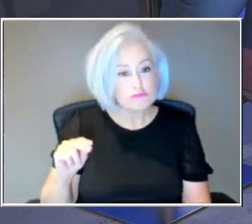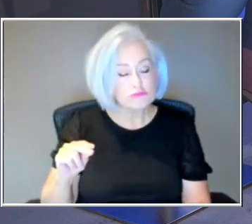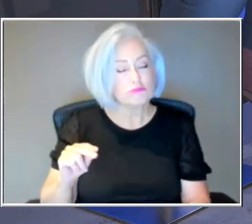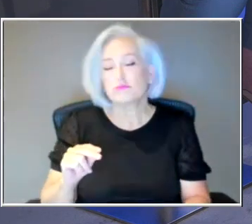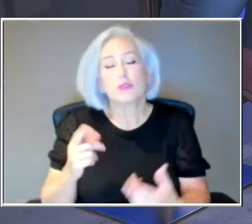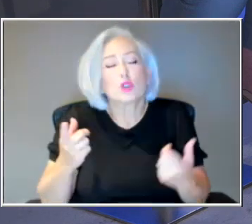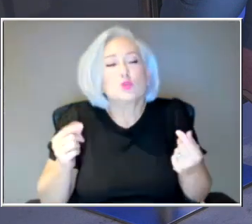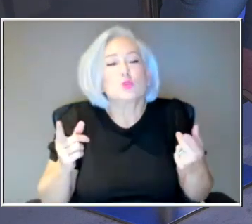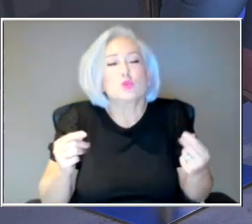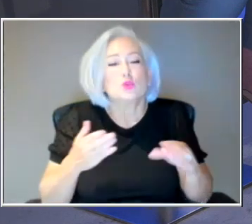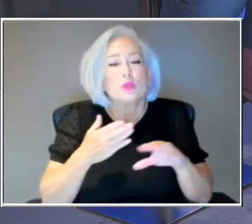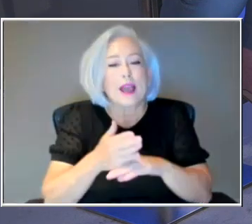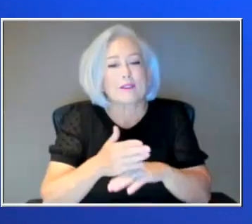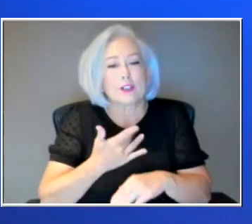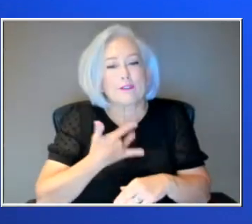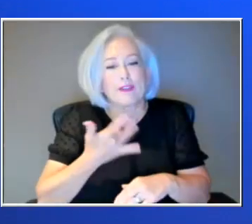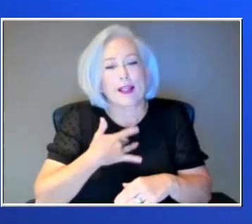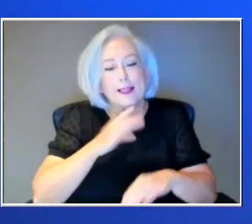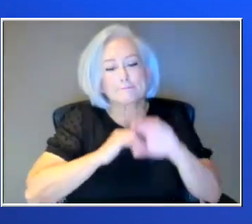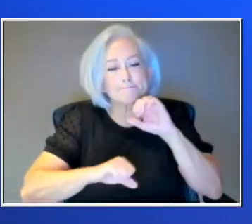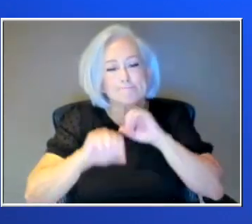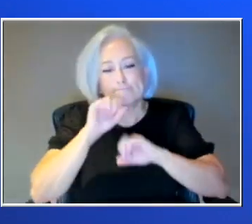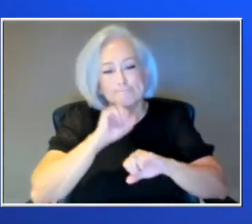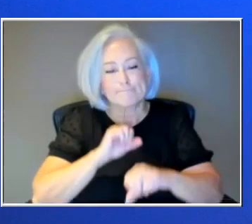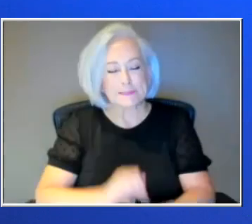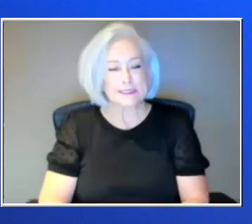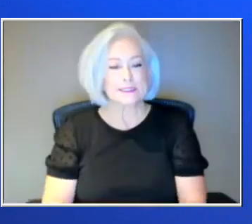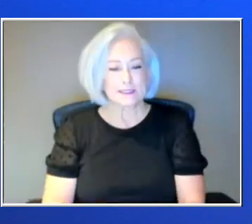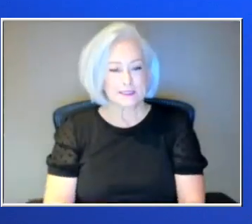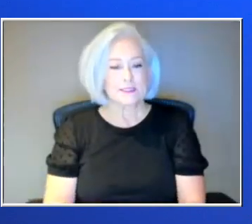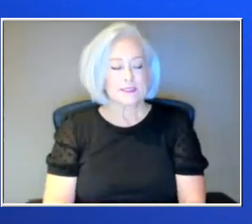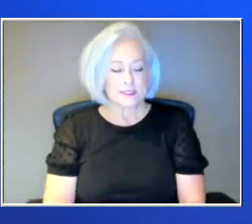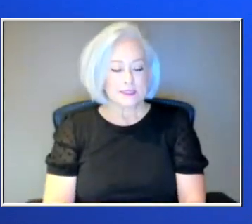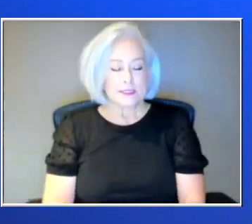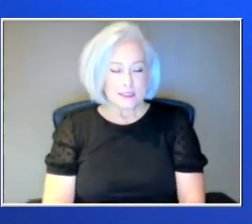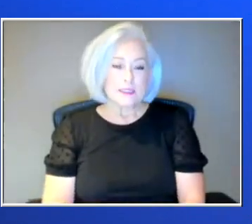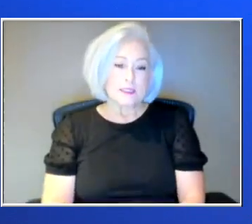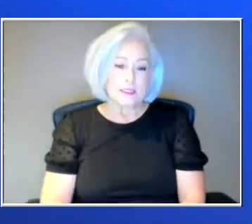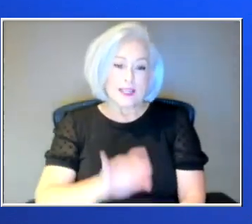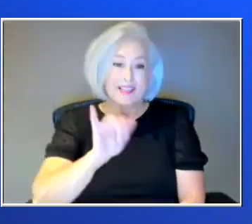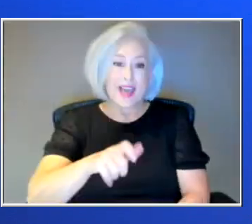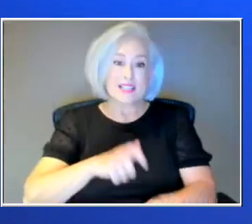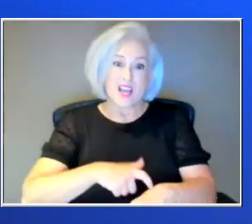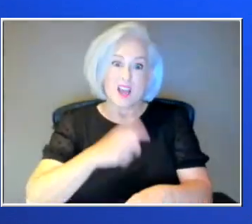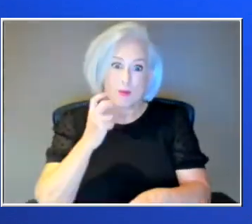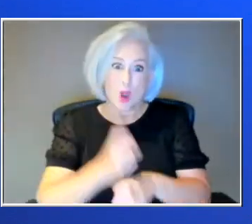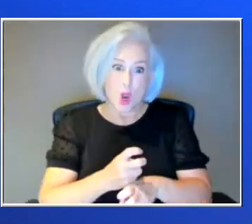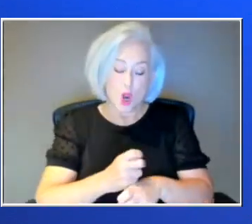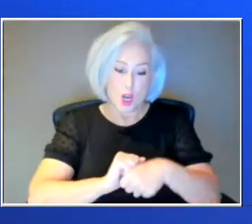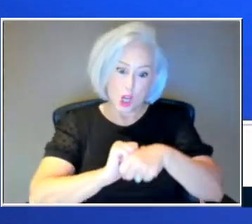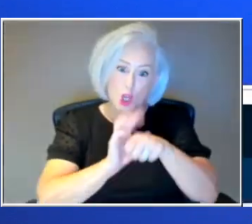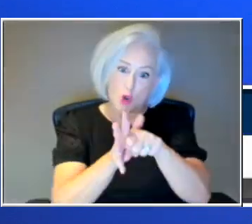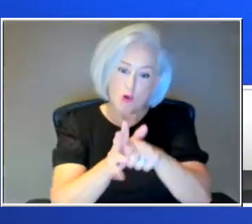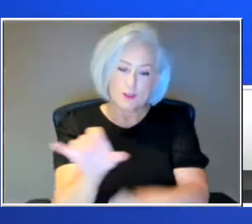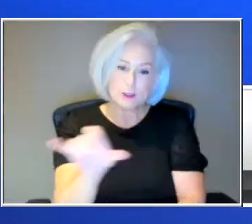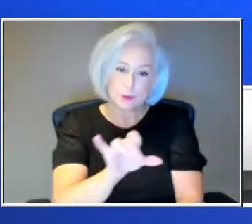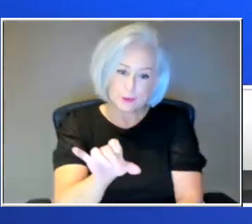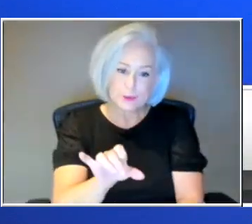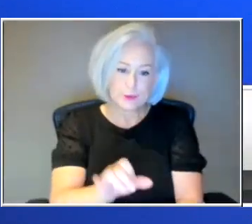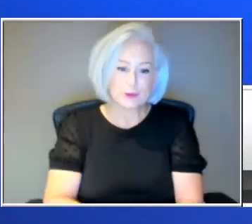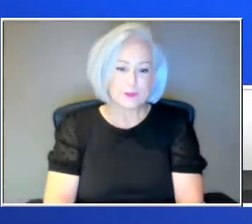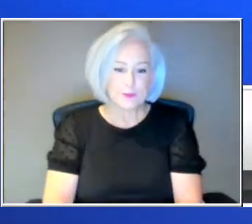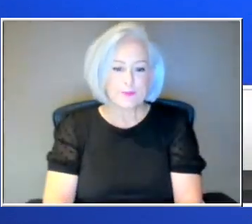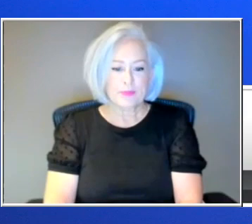through them? It was hard. It was also COVID time. And so it was a